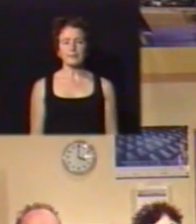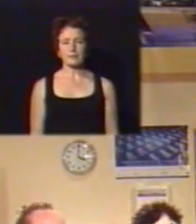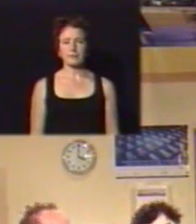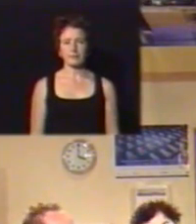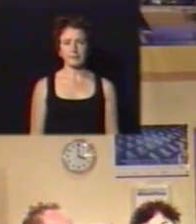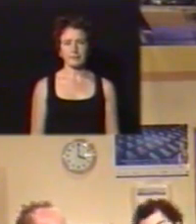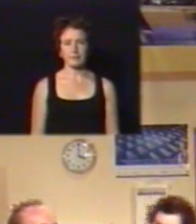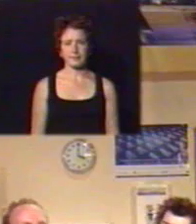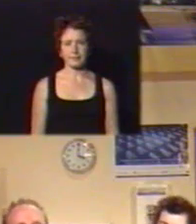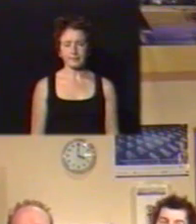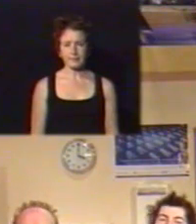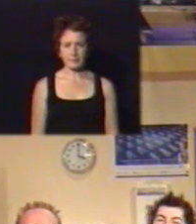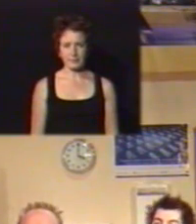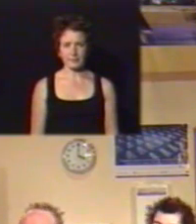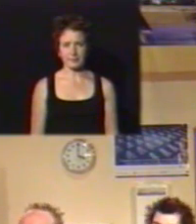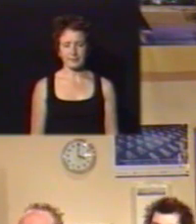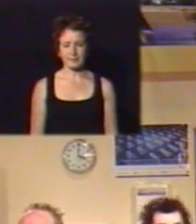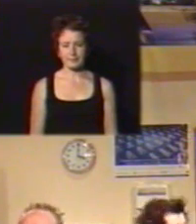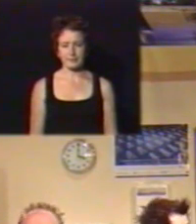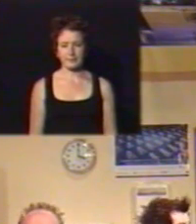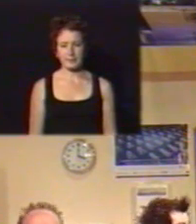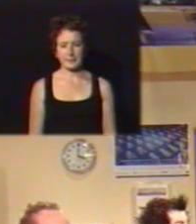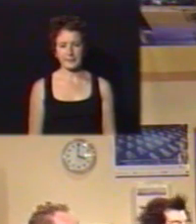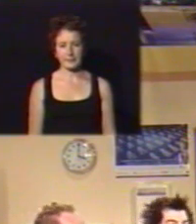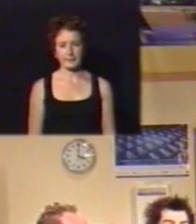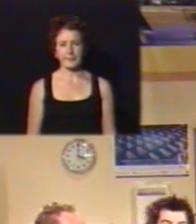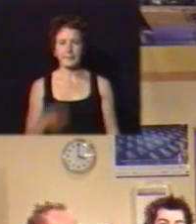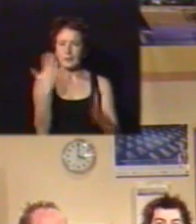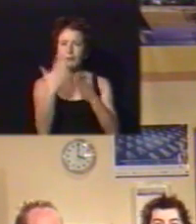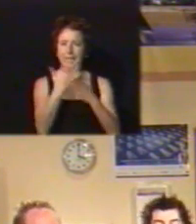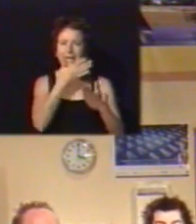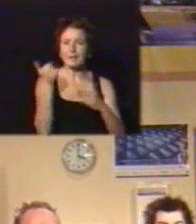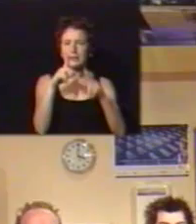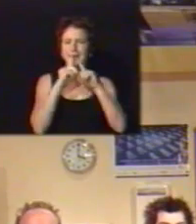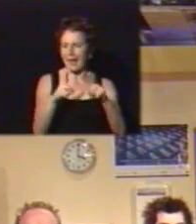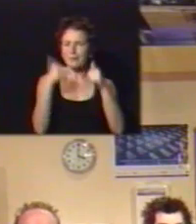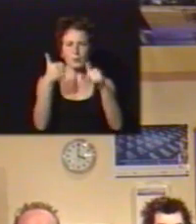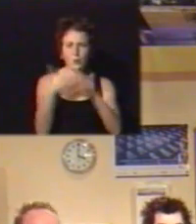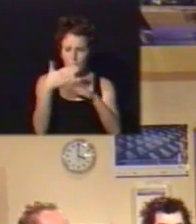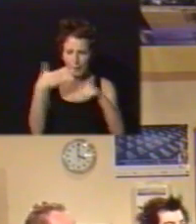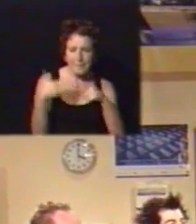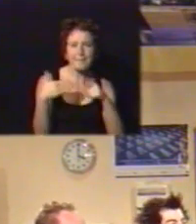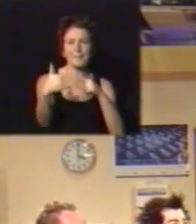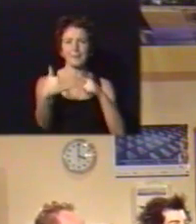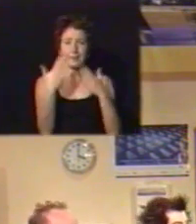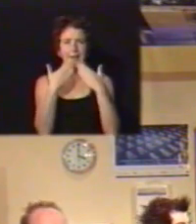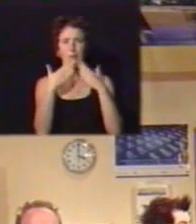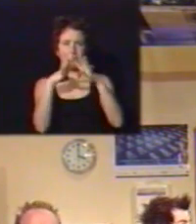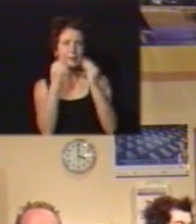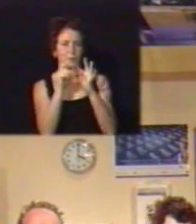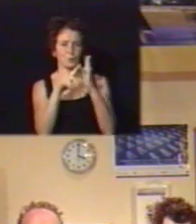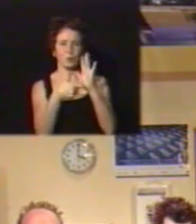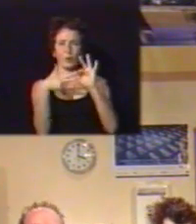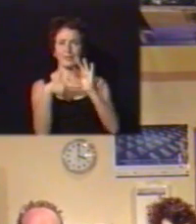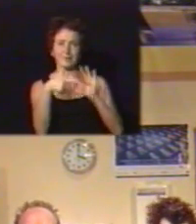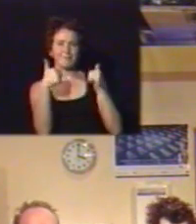Thank you for that. Doreen, that was lovely to say that we're doing a good job here, and anyone else out there that thinks we're doing a good job too, it'd be nice to